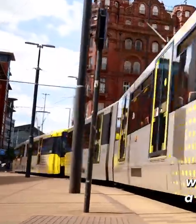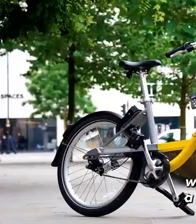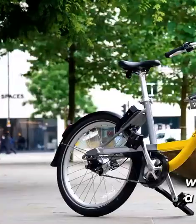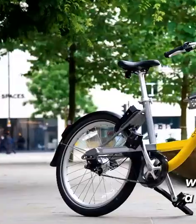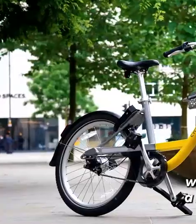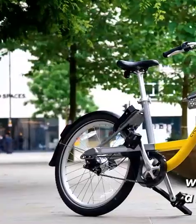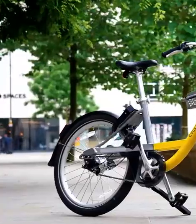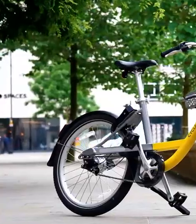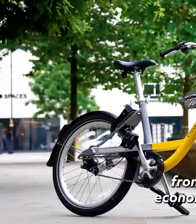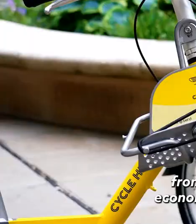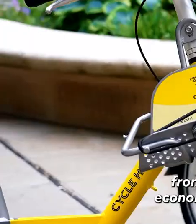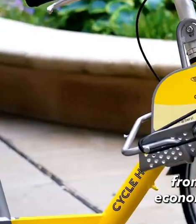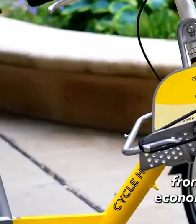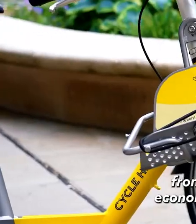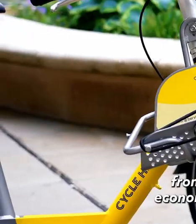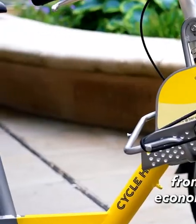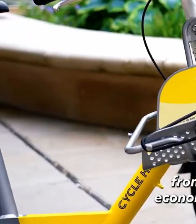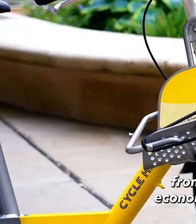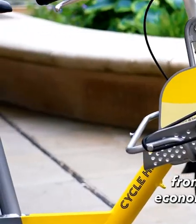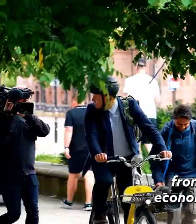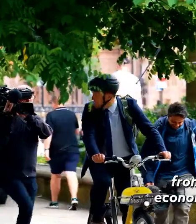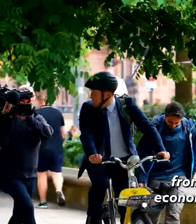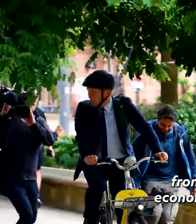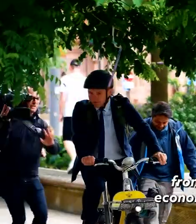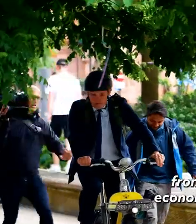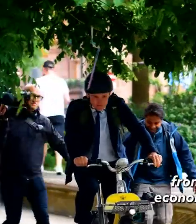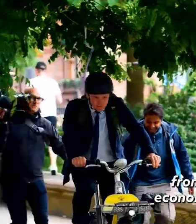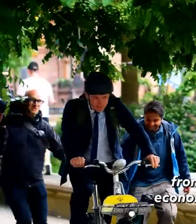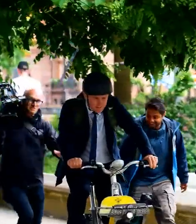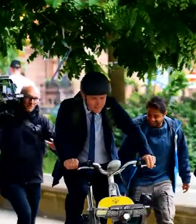Million tons of carbon from the Greater.